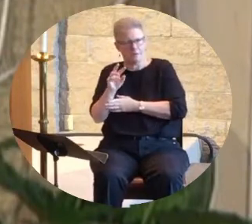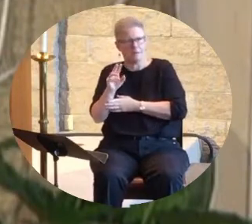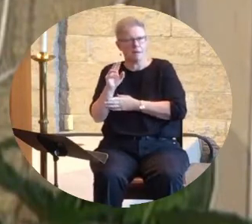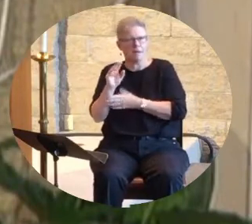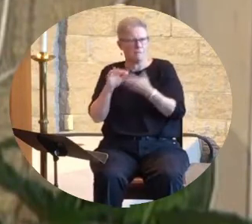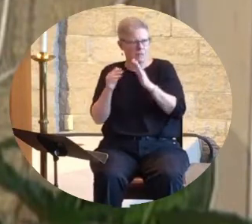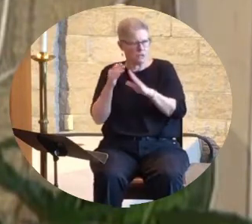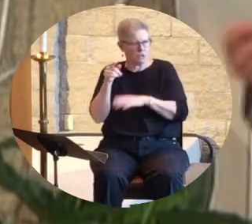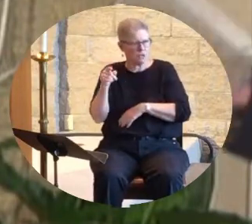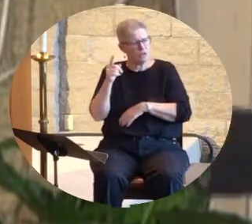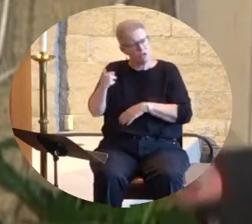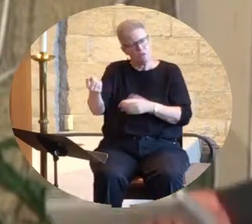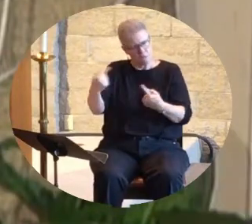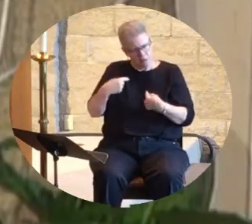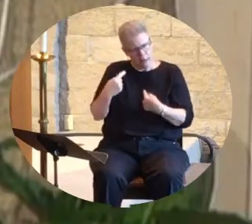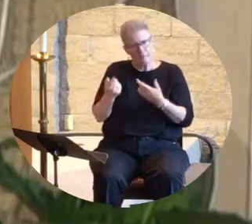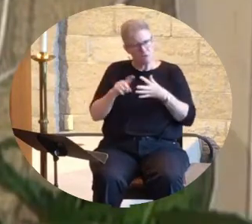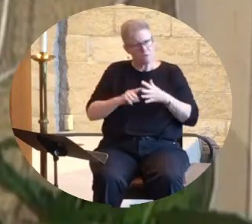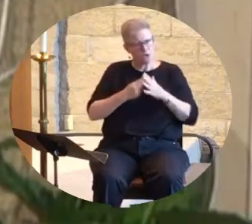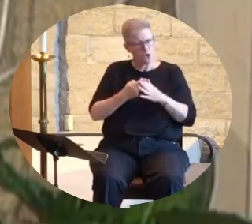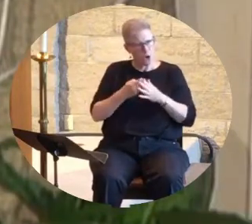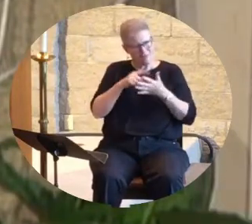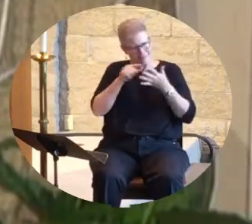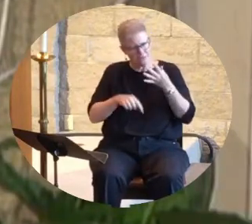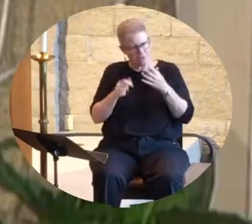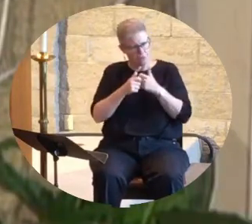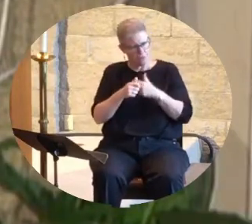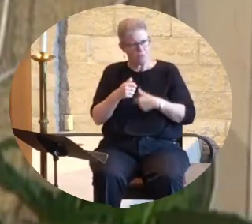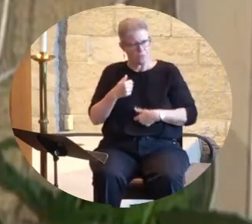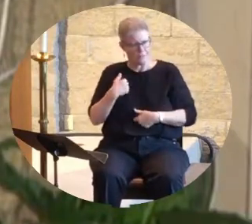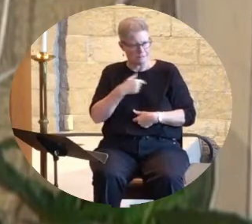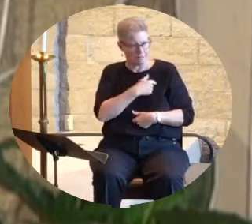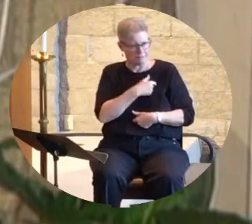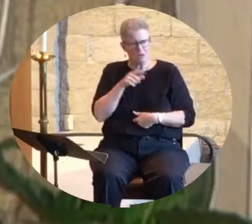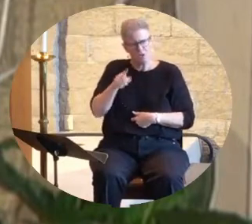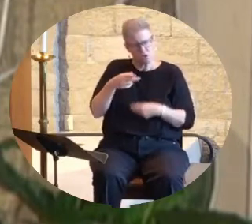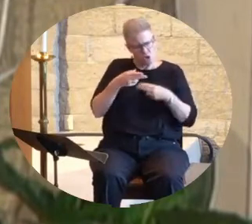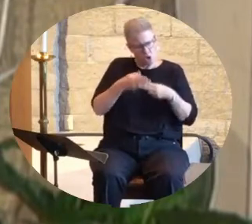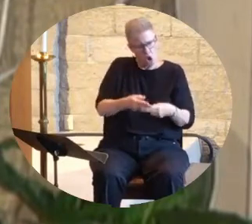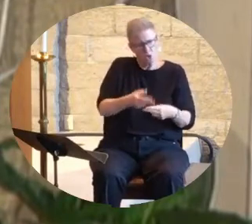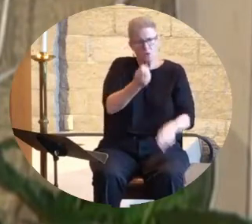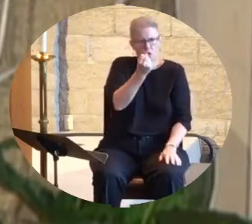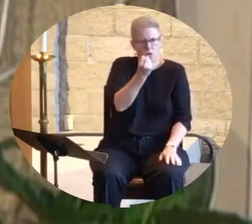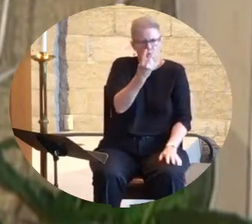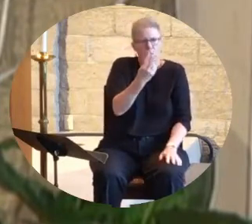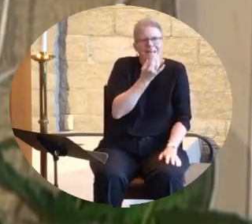And she calls them in her book, The 12 Lights. Of course, Charles Fillmore